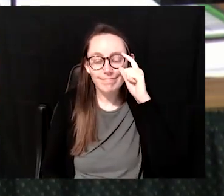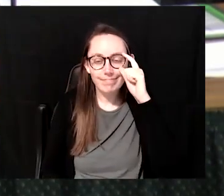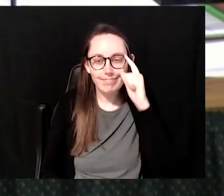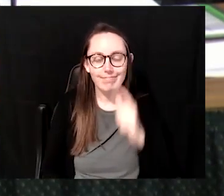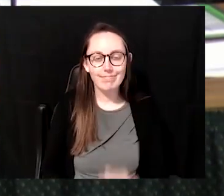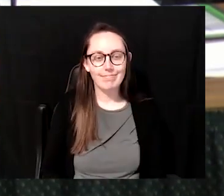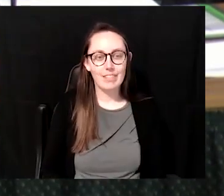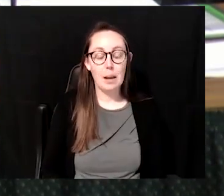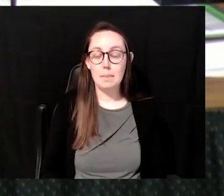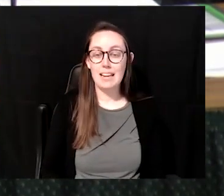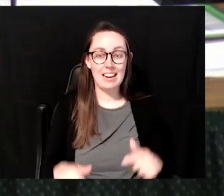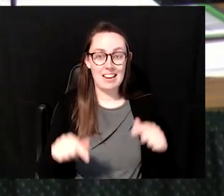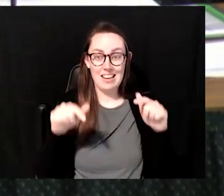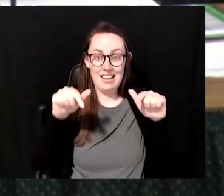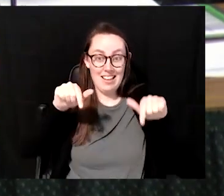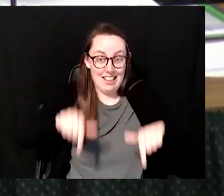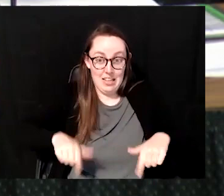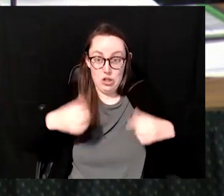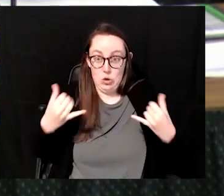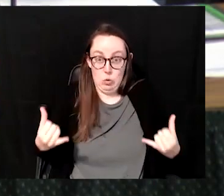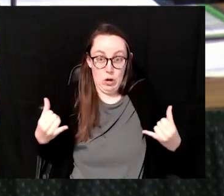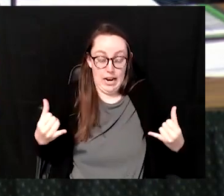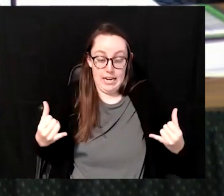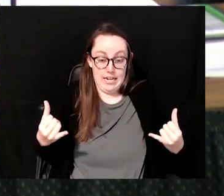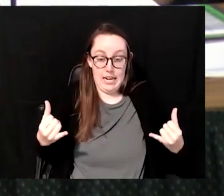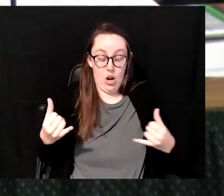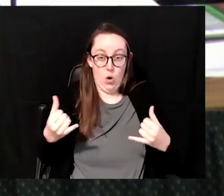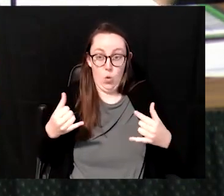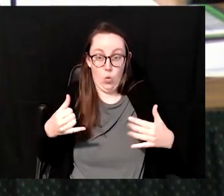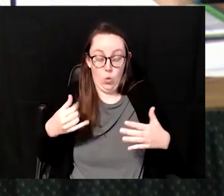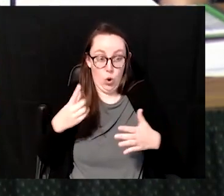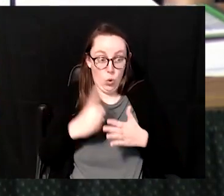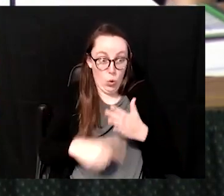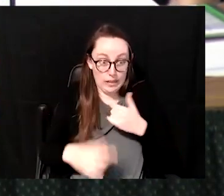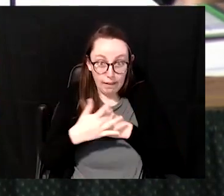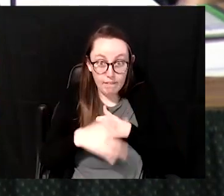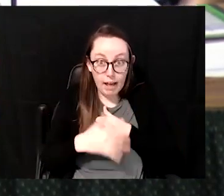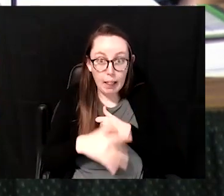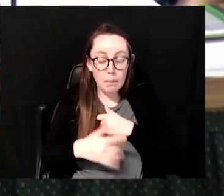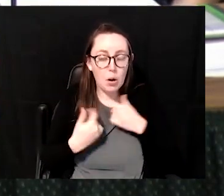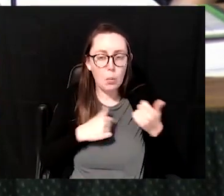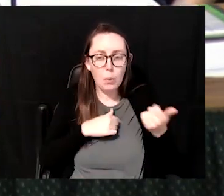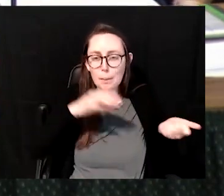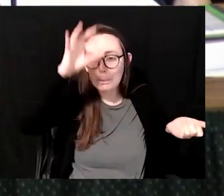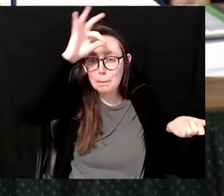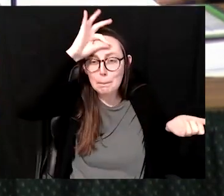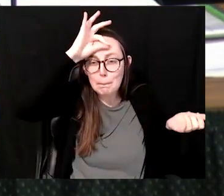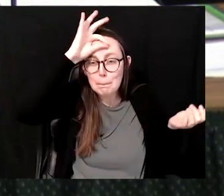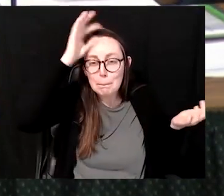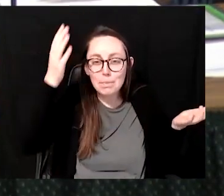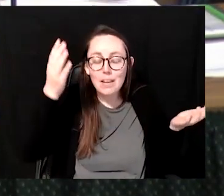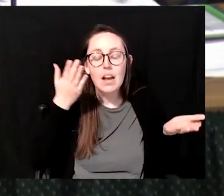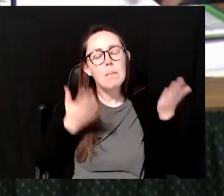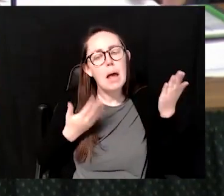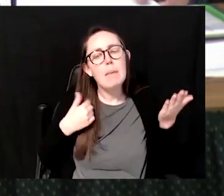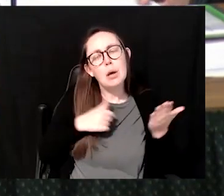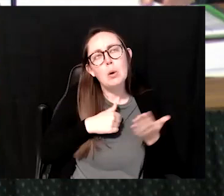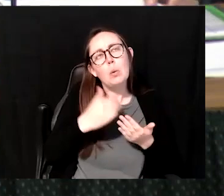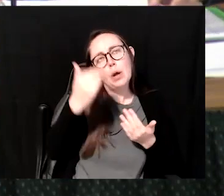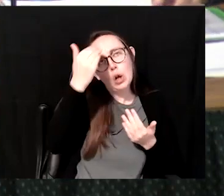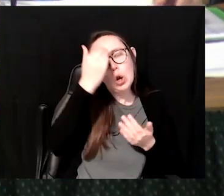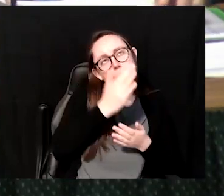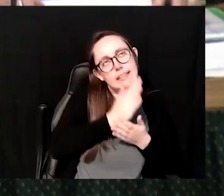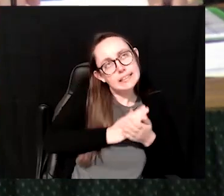unknown that we do not know what initiatives are out there I know of some and I think maybe we all know of some